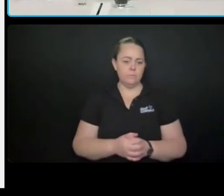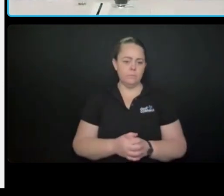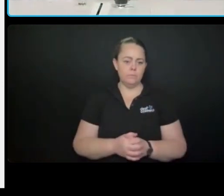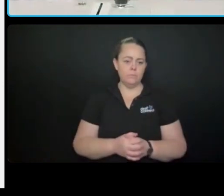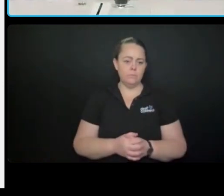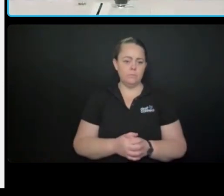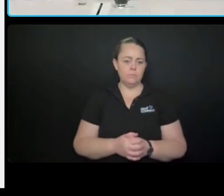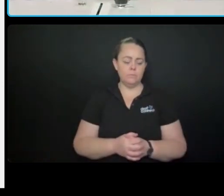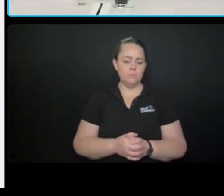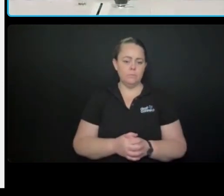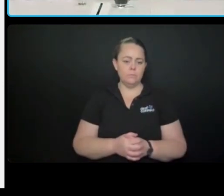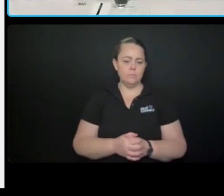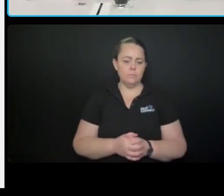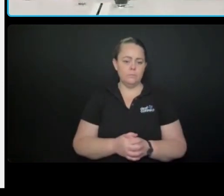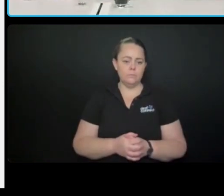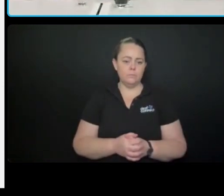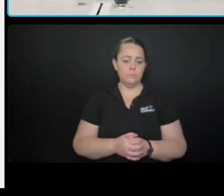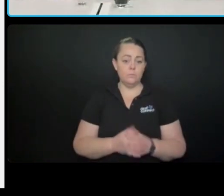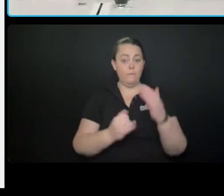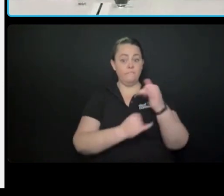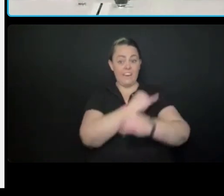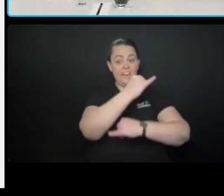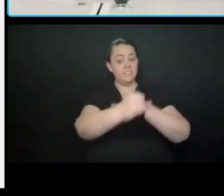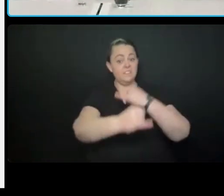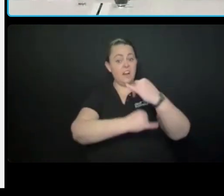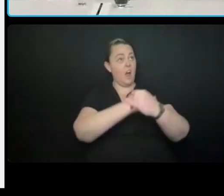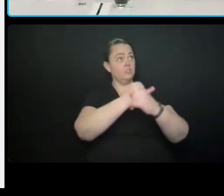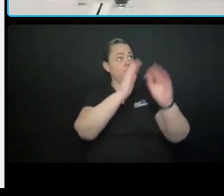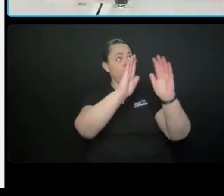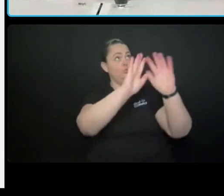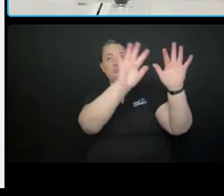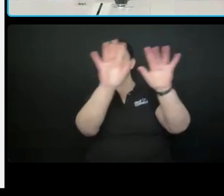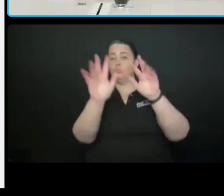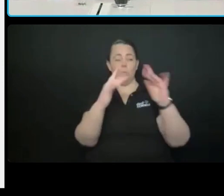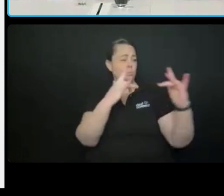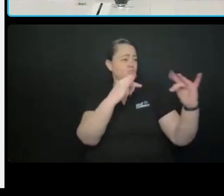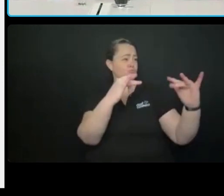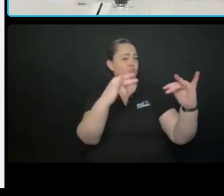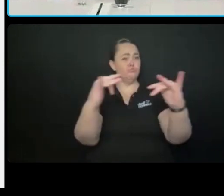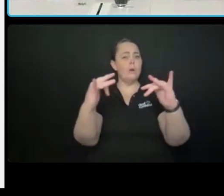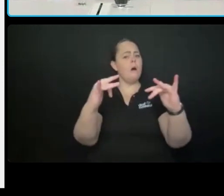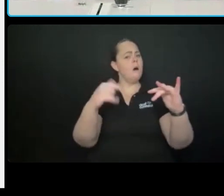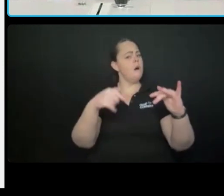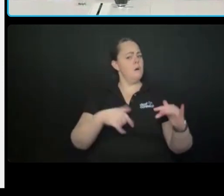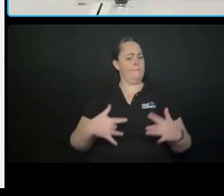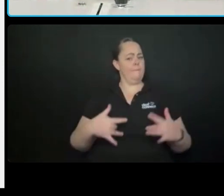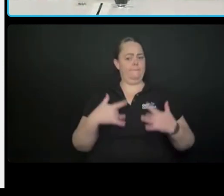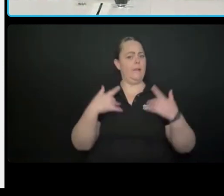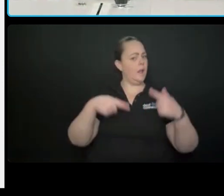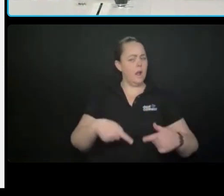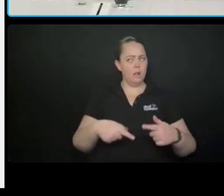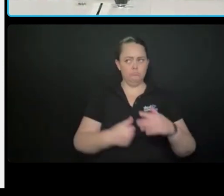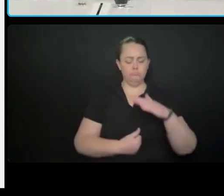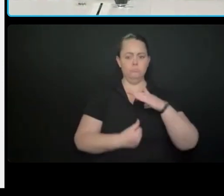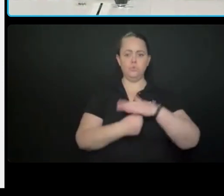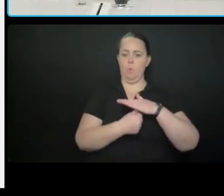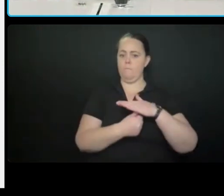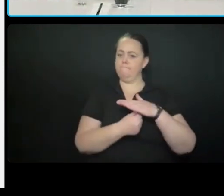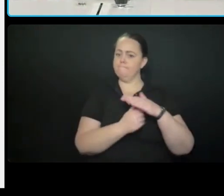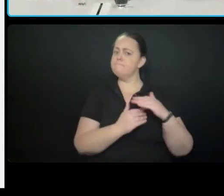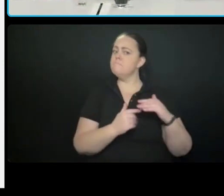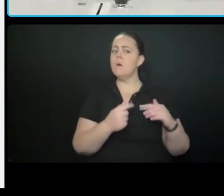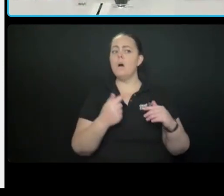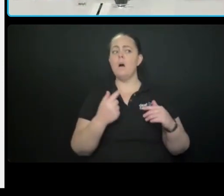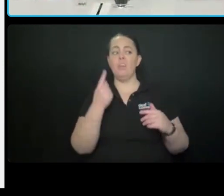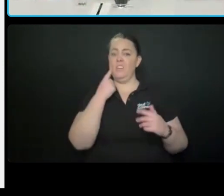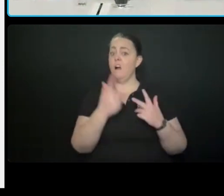leading and one of the first of its types. It has the hallmarks of a very good quality indicator and should